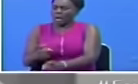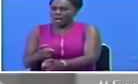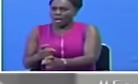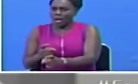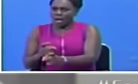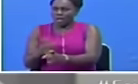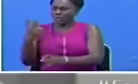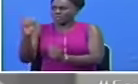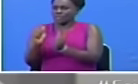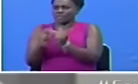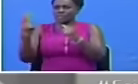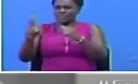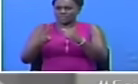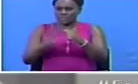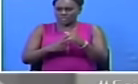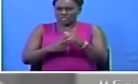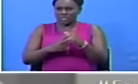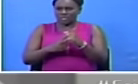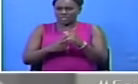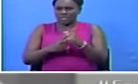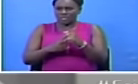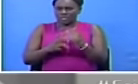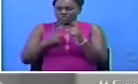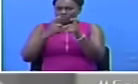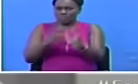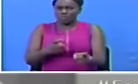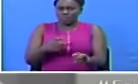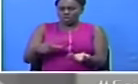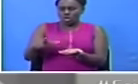Awards 2017 as the Legislator of the Year for exceptional work in local content bill 20.